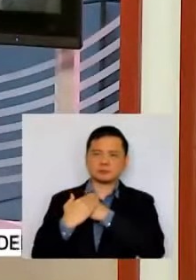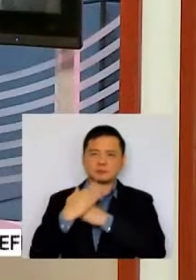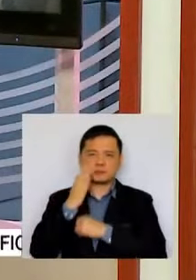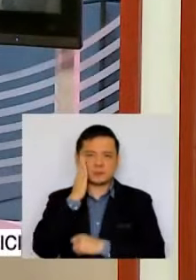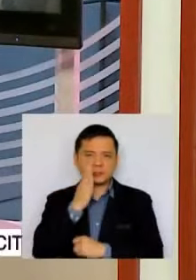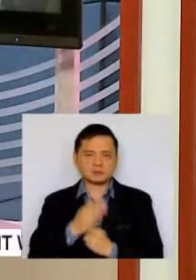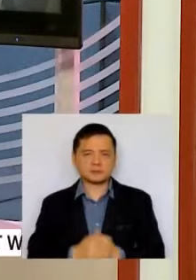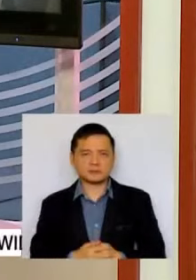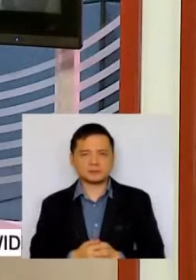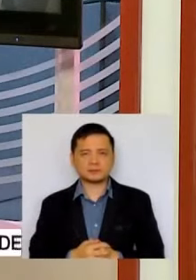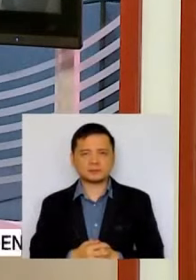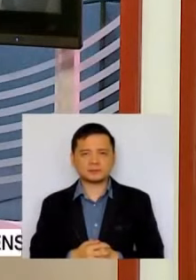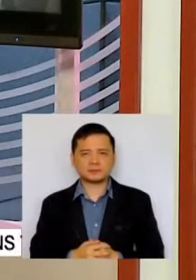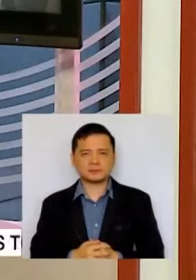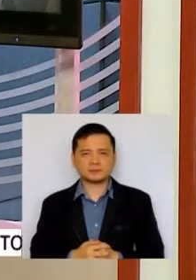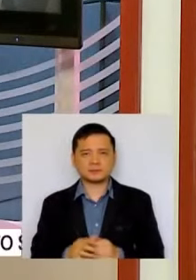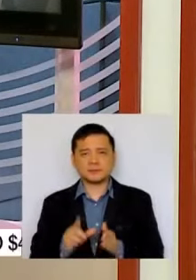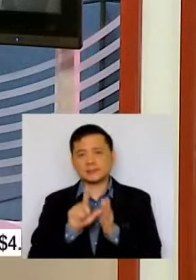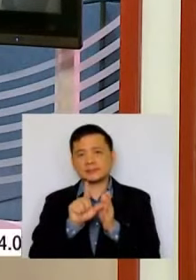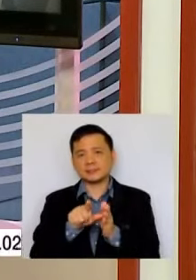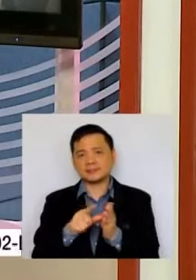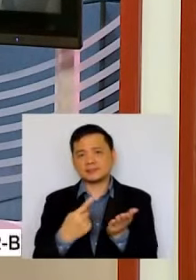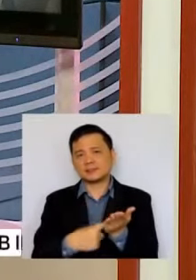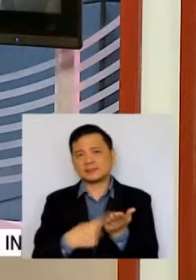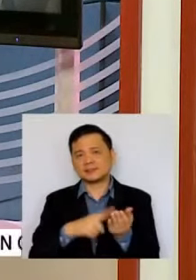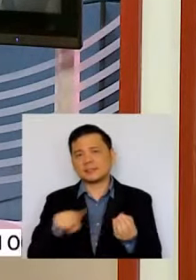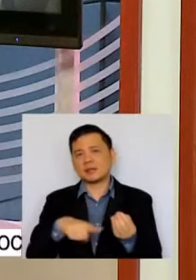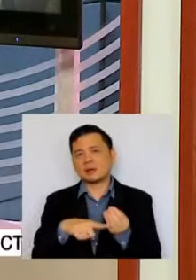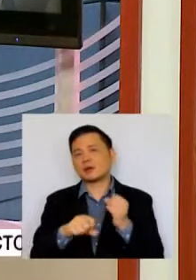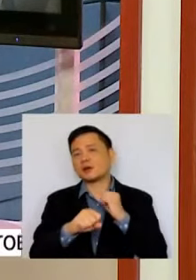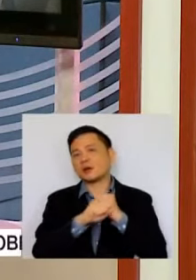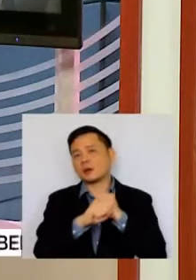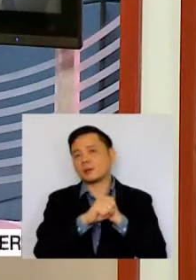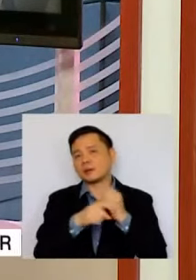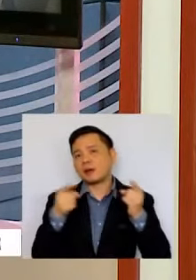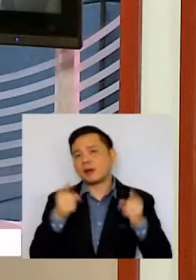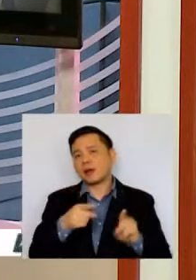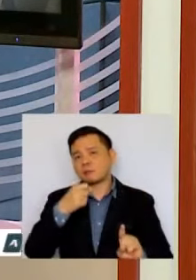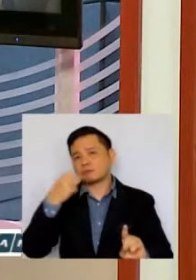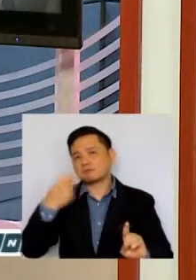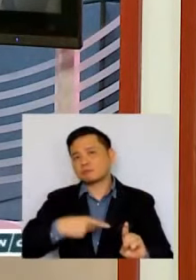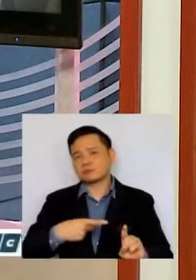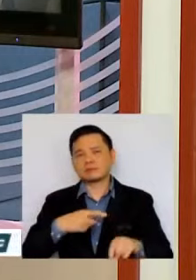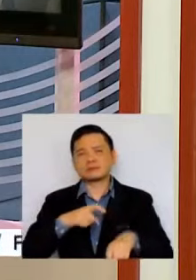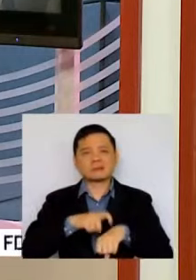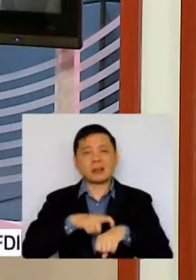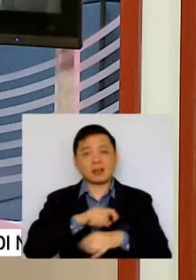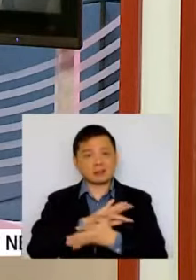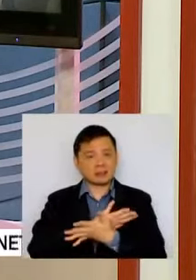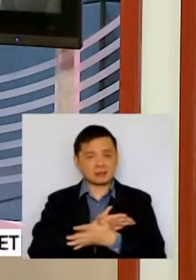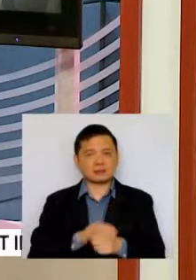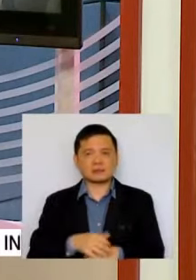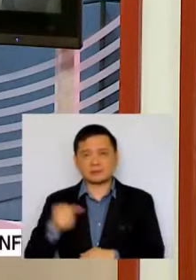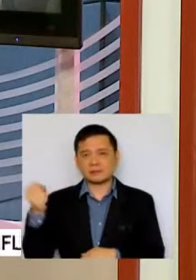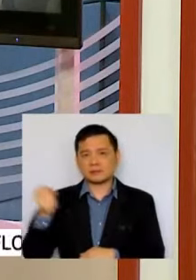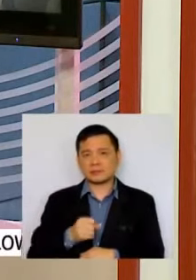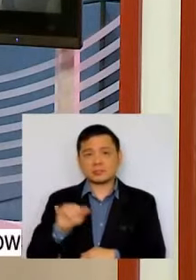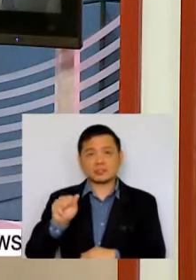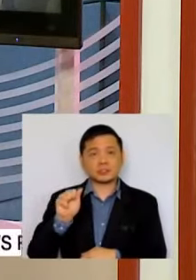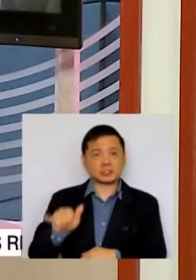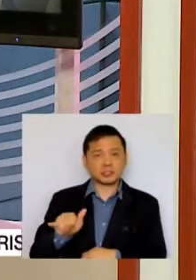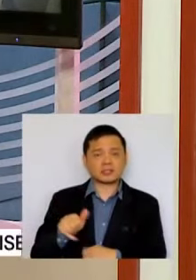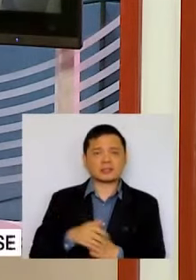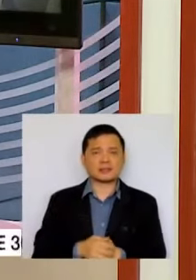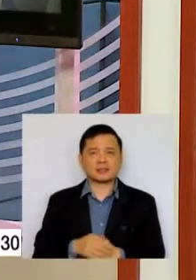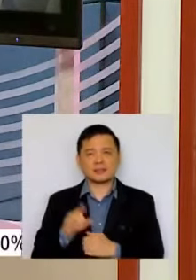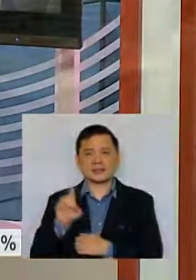Up next, we'll talk about emerging campaign trends amid the pandemic with Kantar Philippines Managing Director Jay Bautista. Dateline